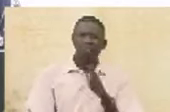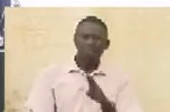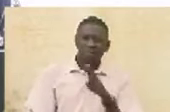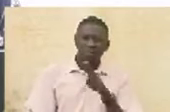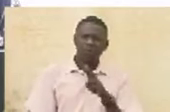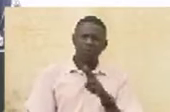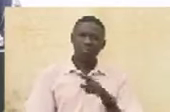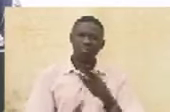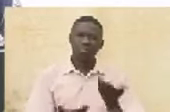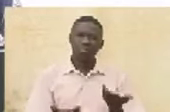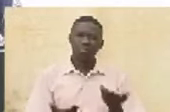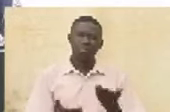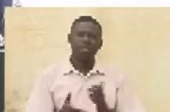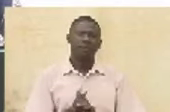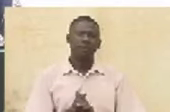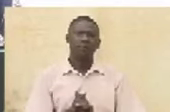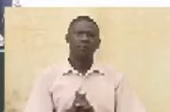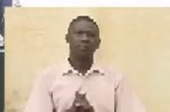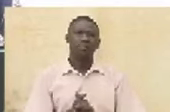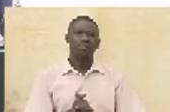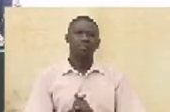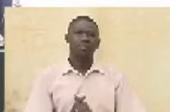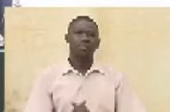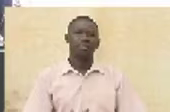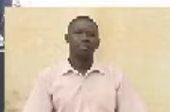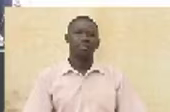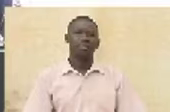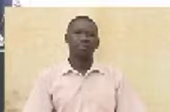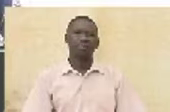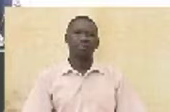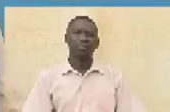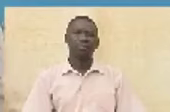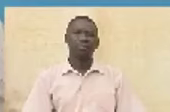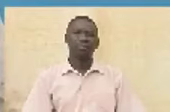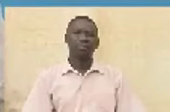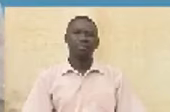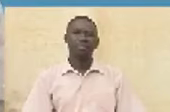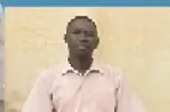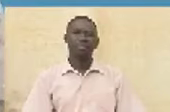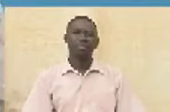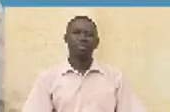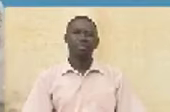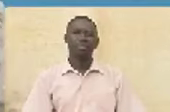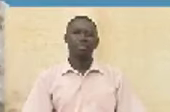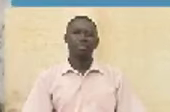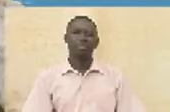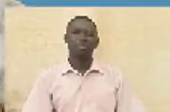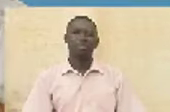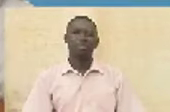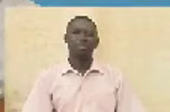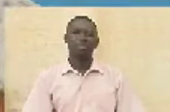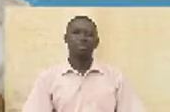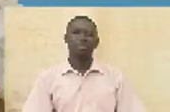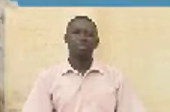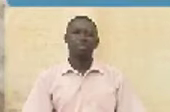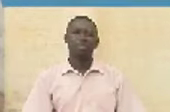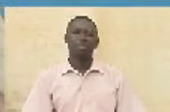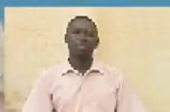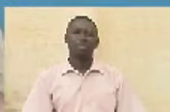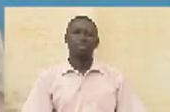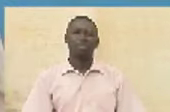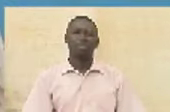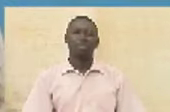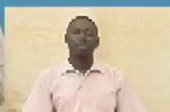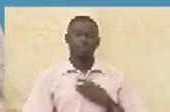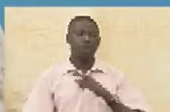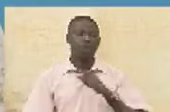fo ji na se fanke kilingol lamba mori ji kilingol lamba e ke ku jio men na woni ngamim mi won ba kili. The two